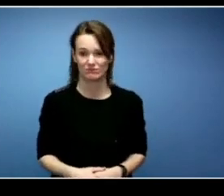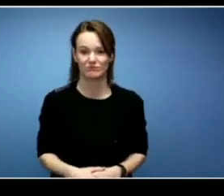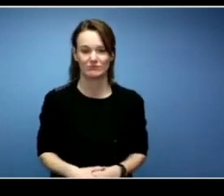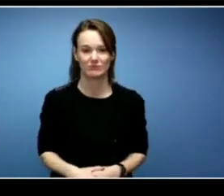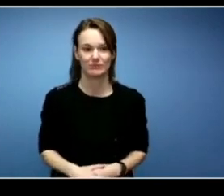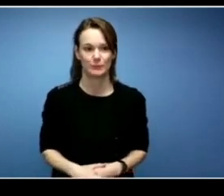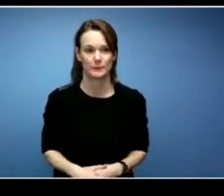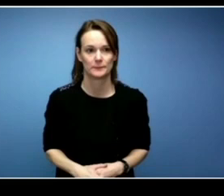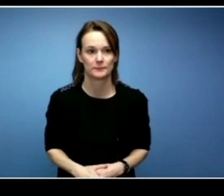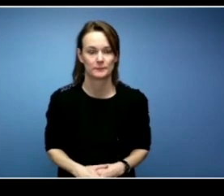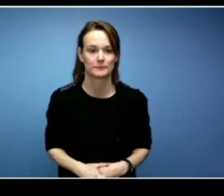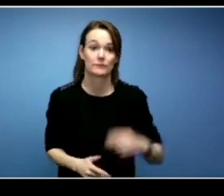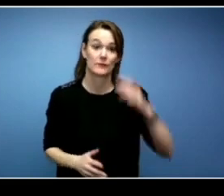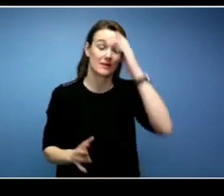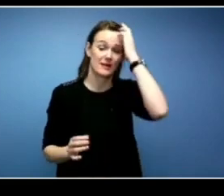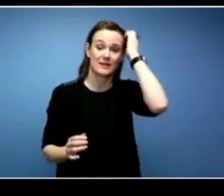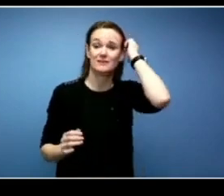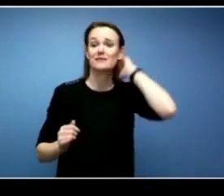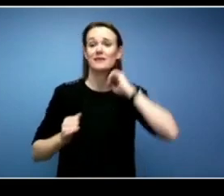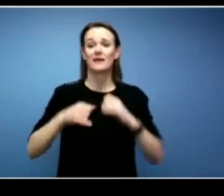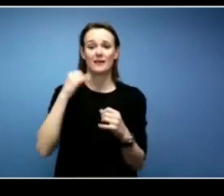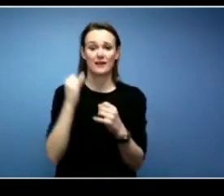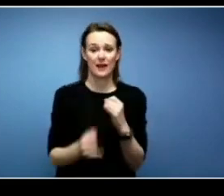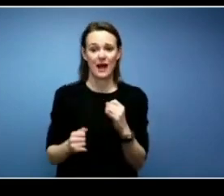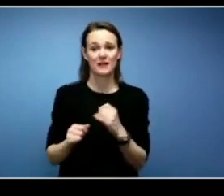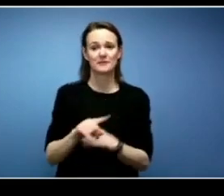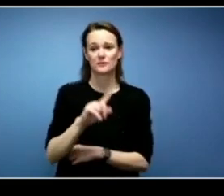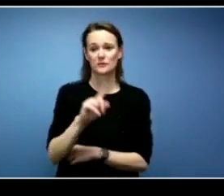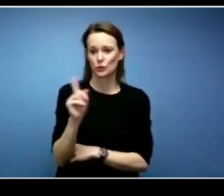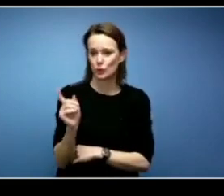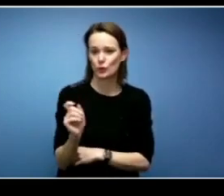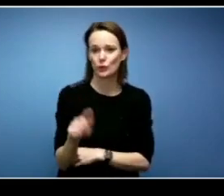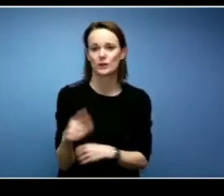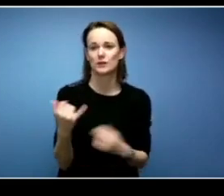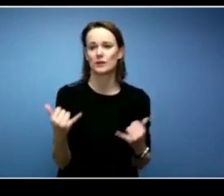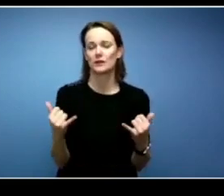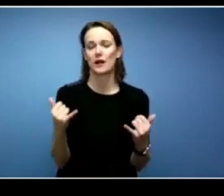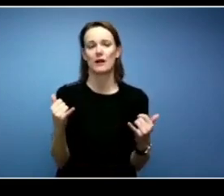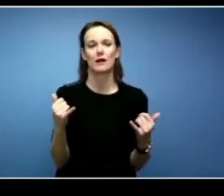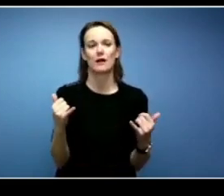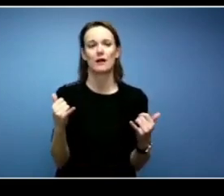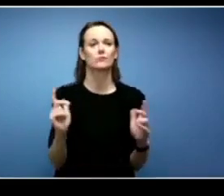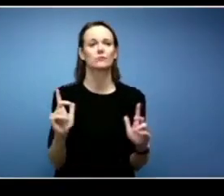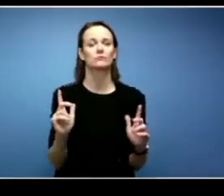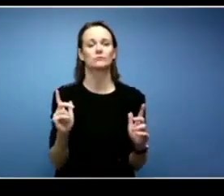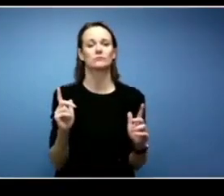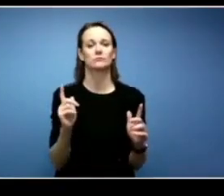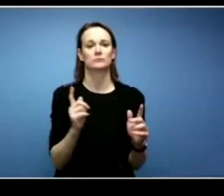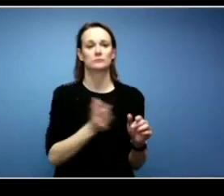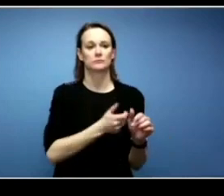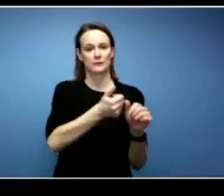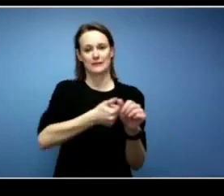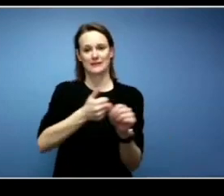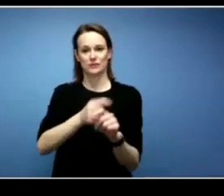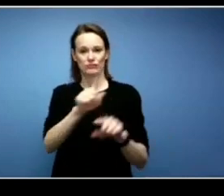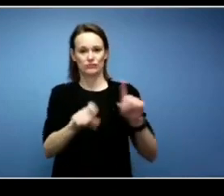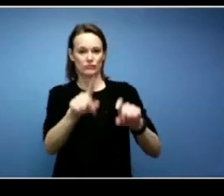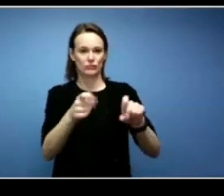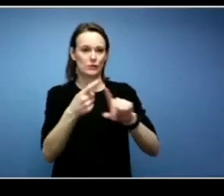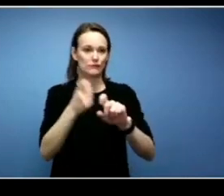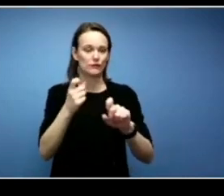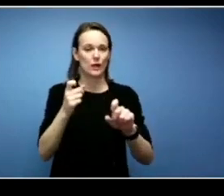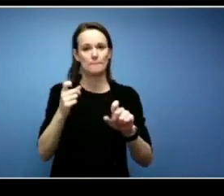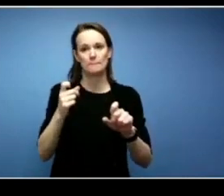problem, my brother. So that's the final question for the formal part. We're going to go into asking each entrepreneur